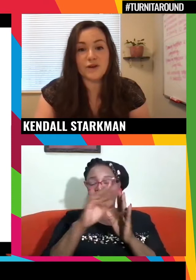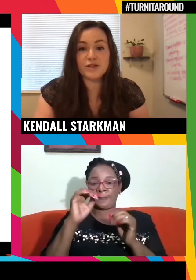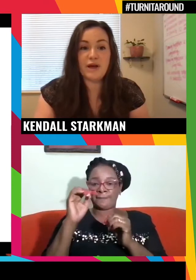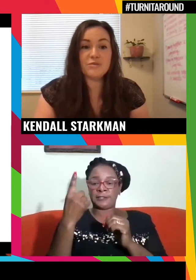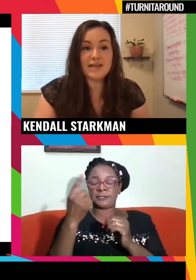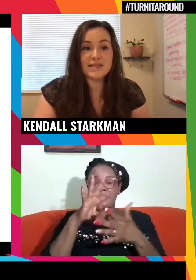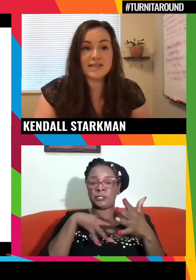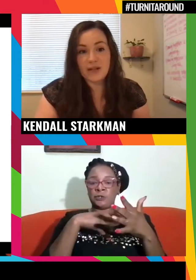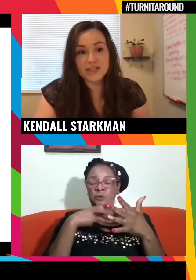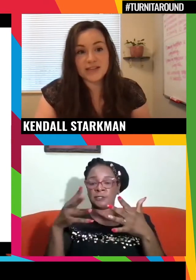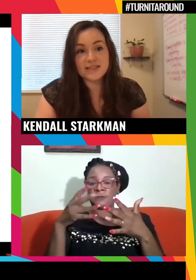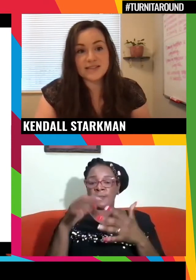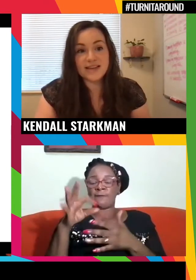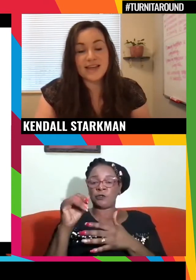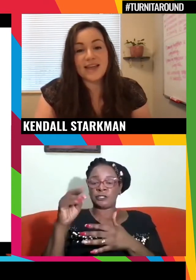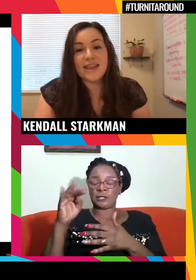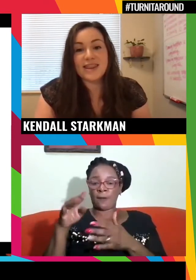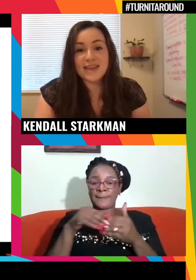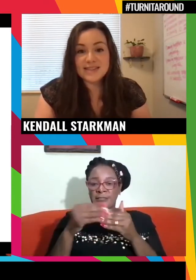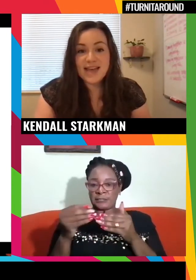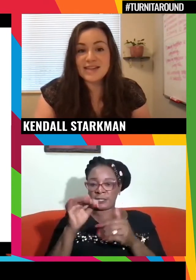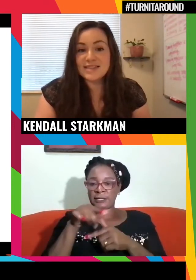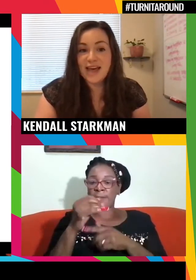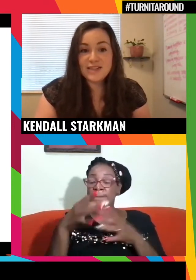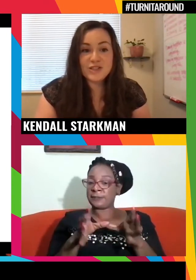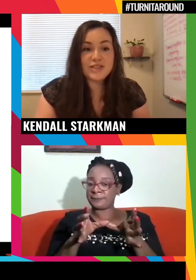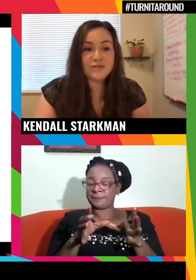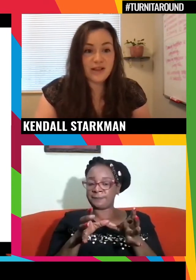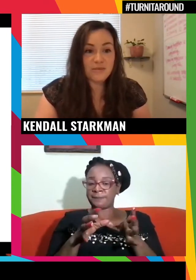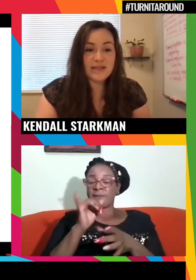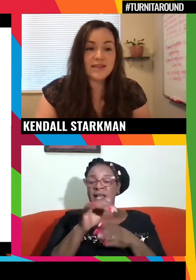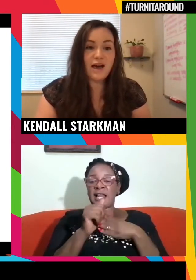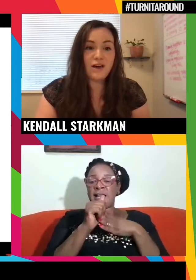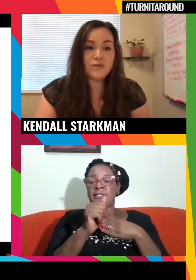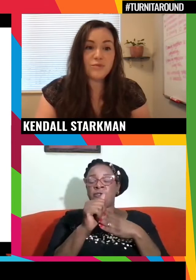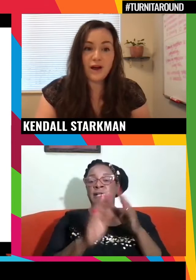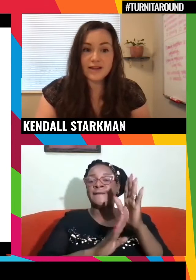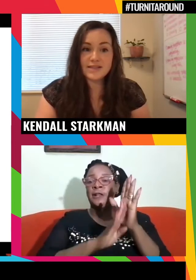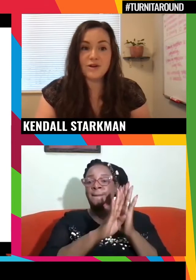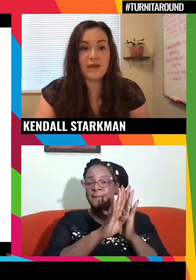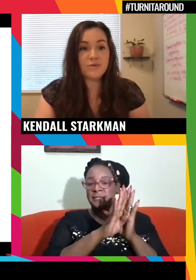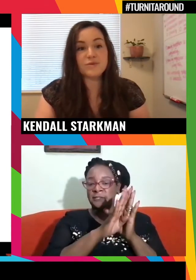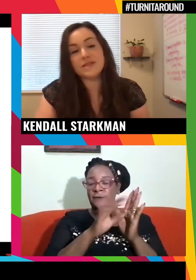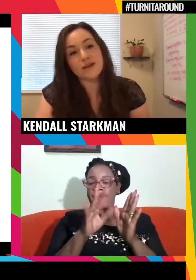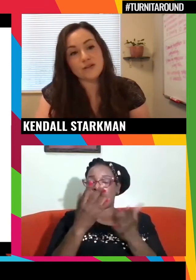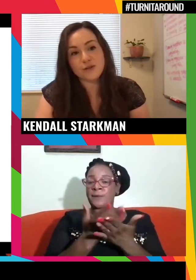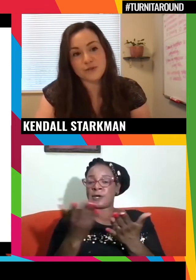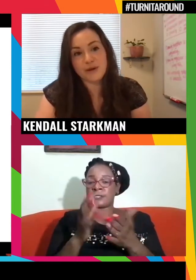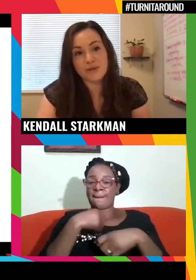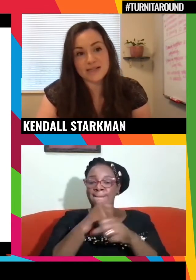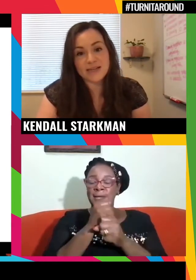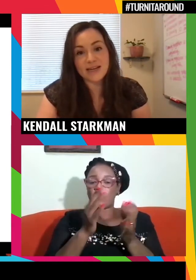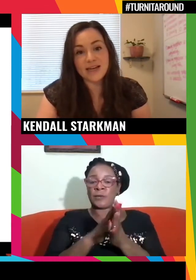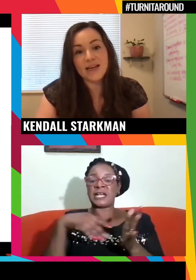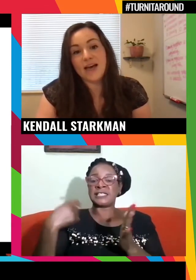network of ocean-bound plastic supply chains. This has led to the development of products that are made with recycled